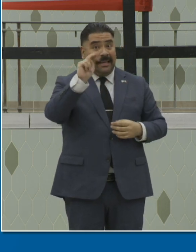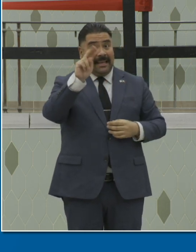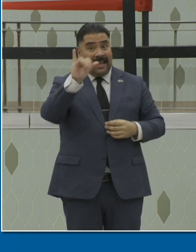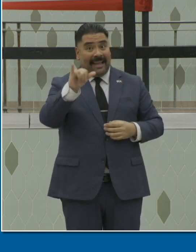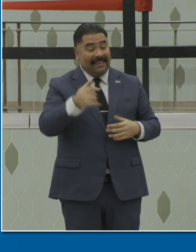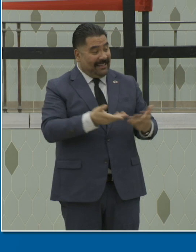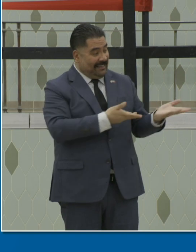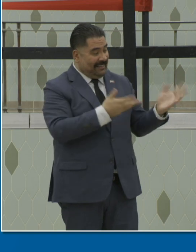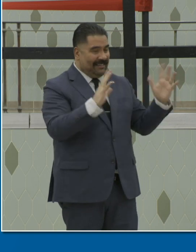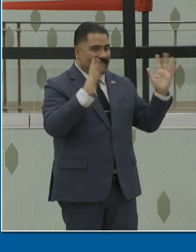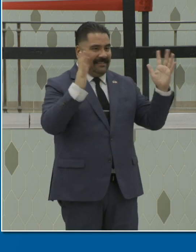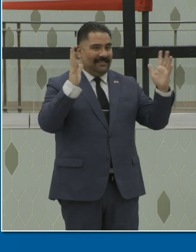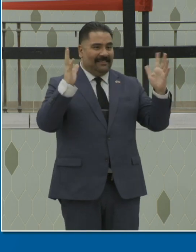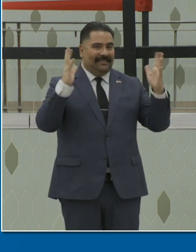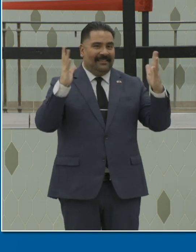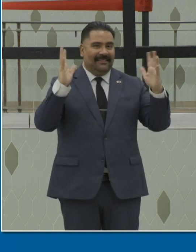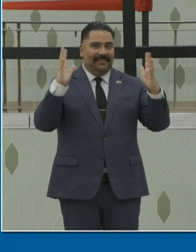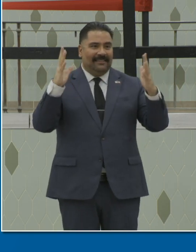Andy,